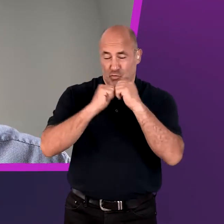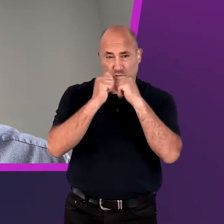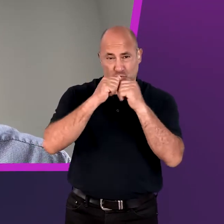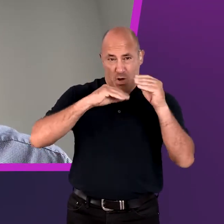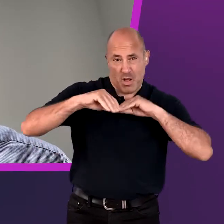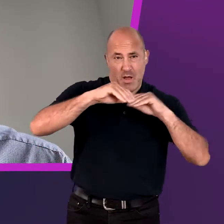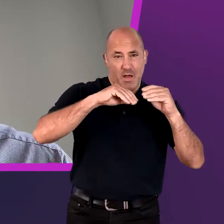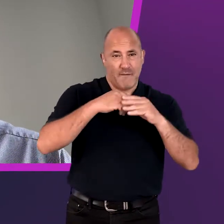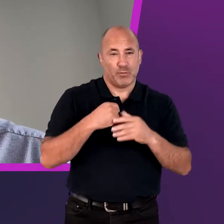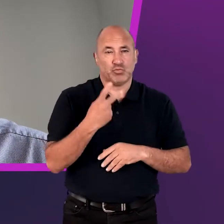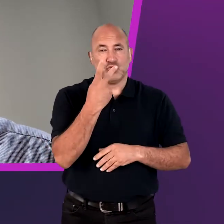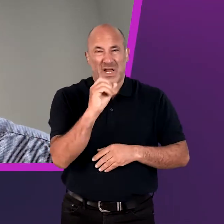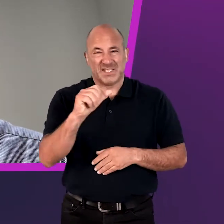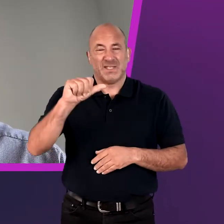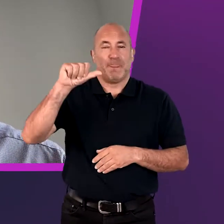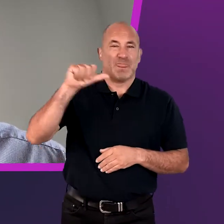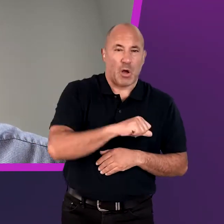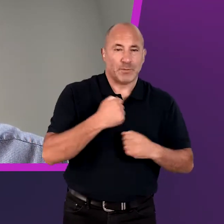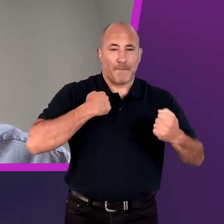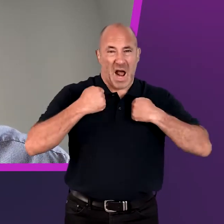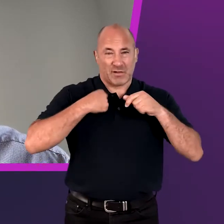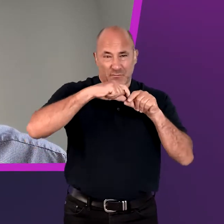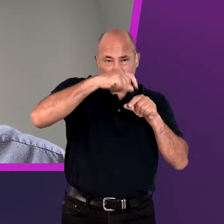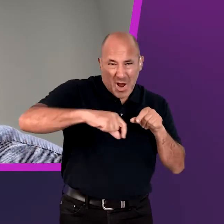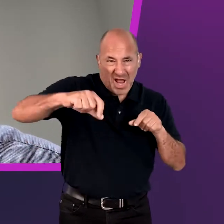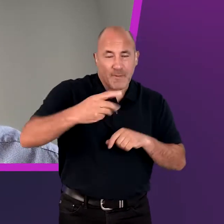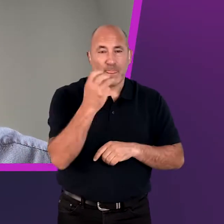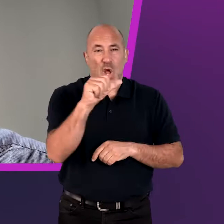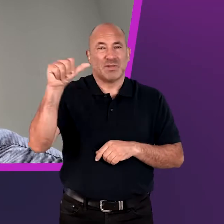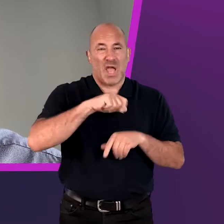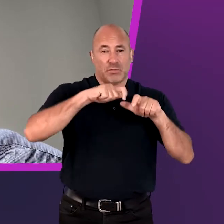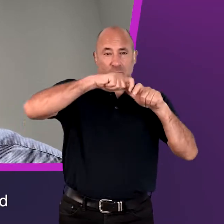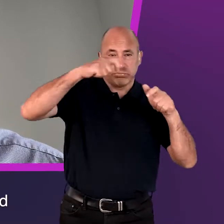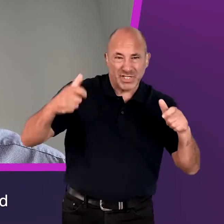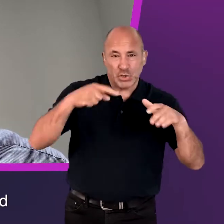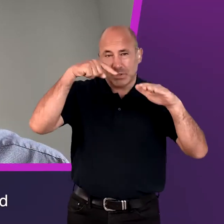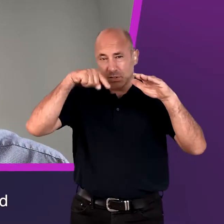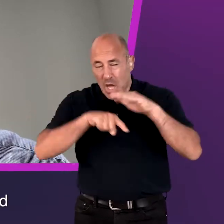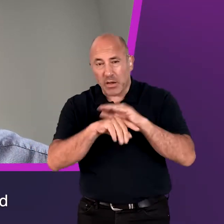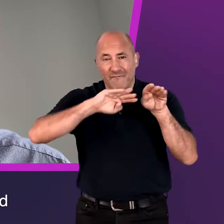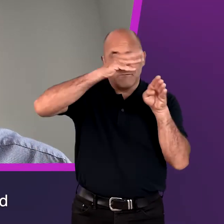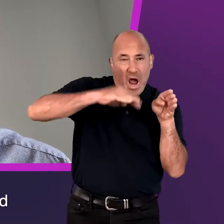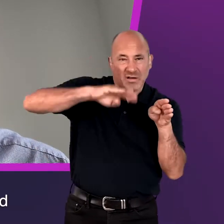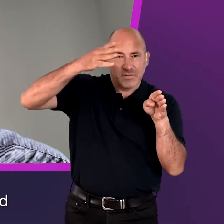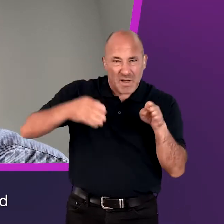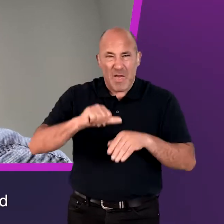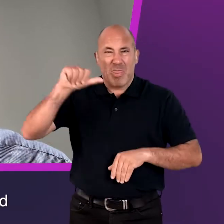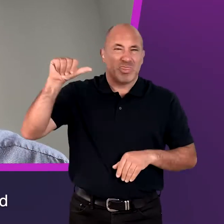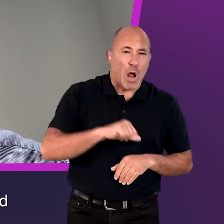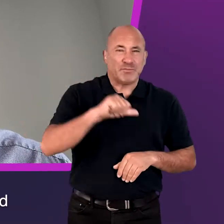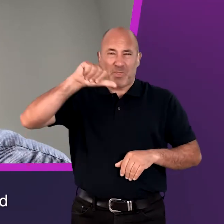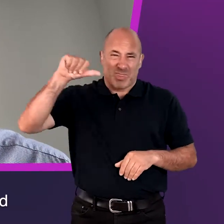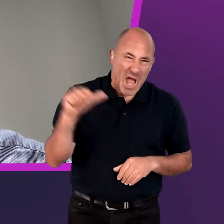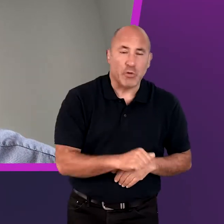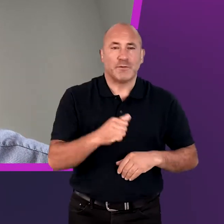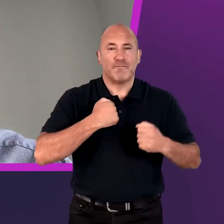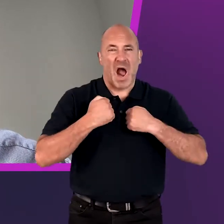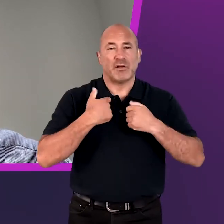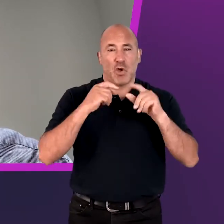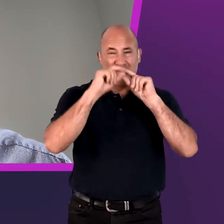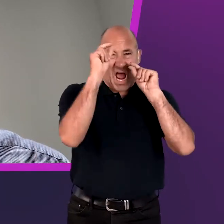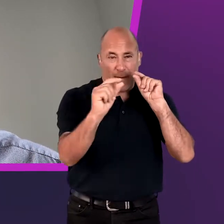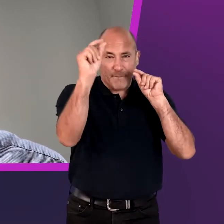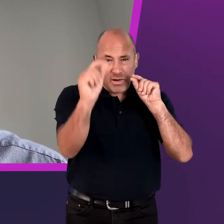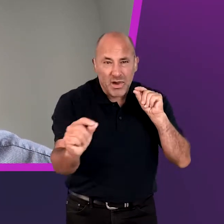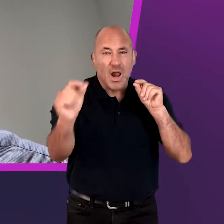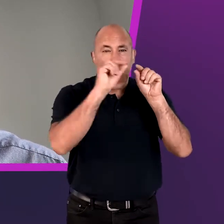certainly a lot of infrastructure. We've got 20,000 miles of track, 30,000 bridges, tunnels and viaducts, thousands of miles of overhead lines and